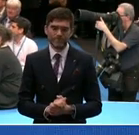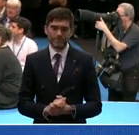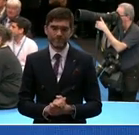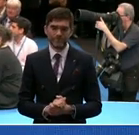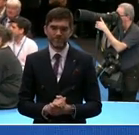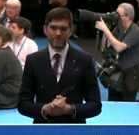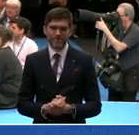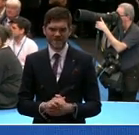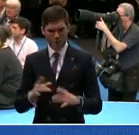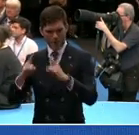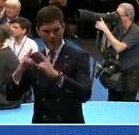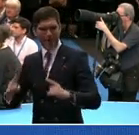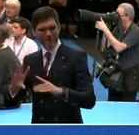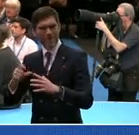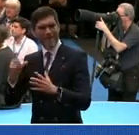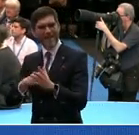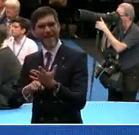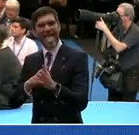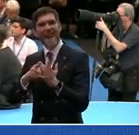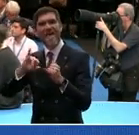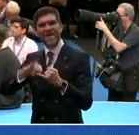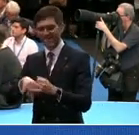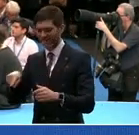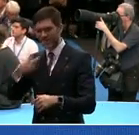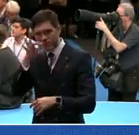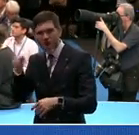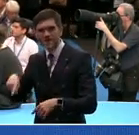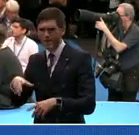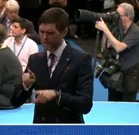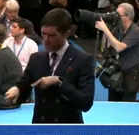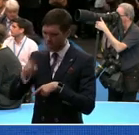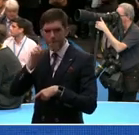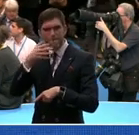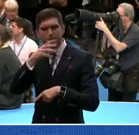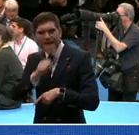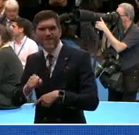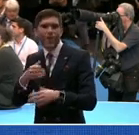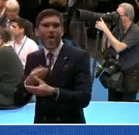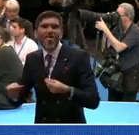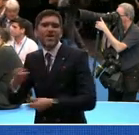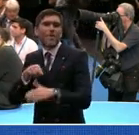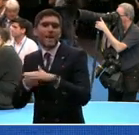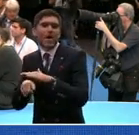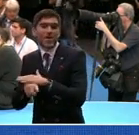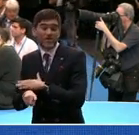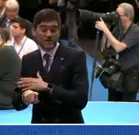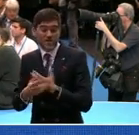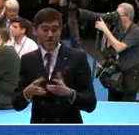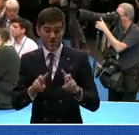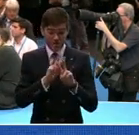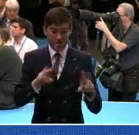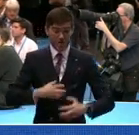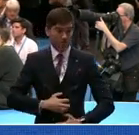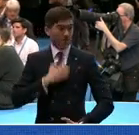From the vast camps outside Calais, mainly of male economic migrants, to the shocking images of